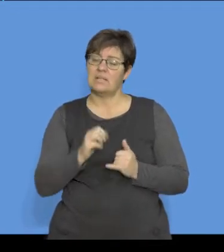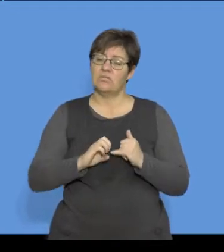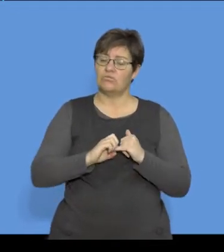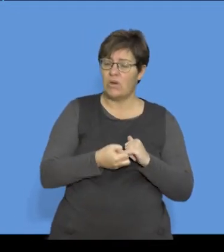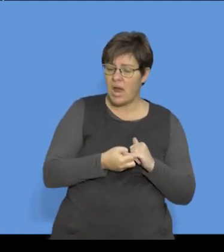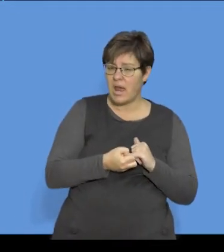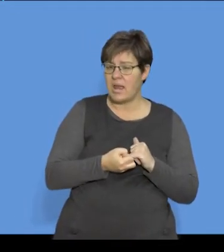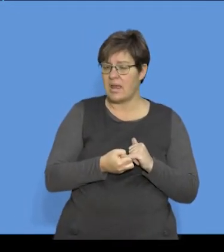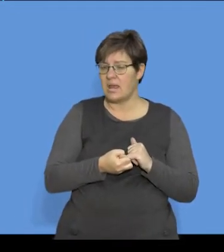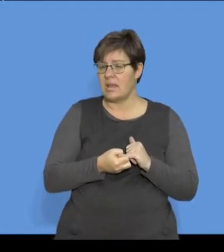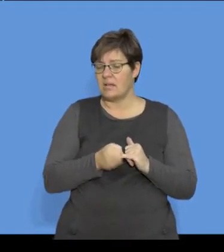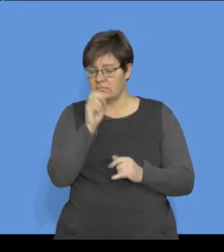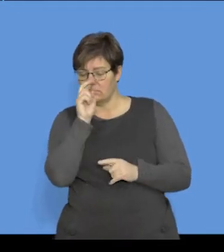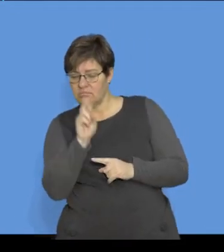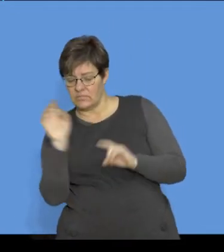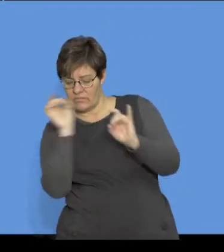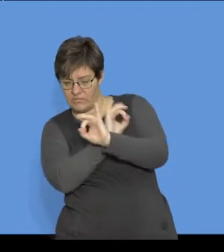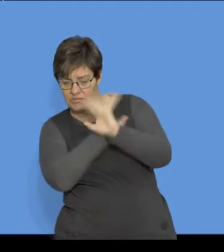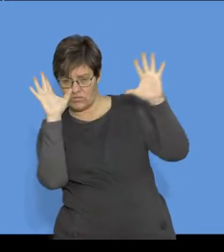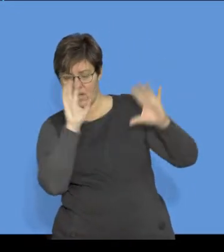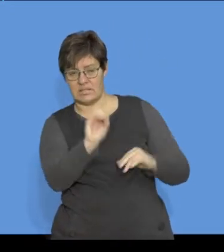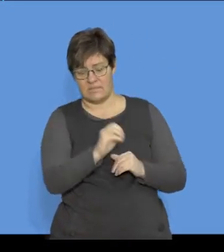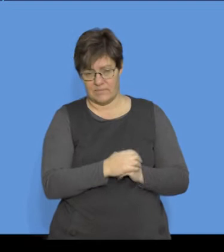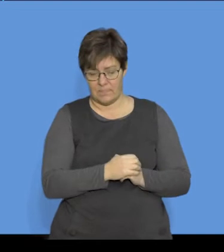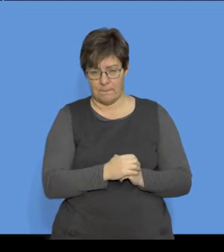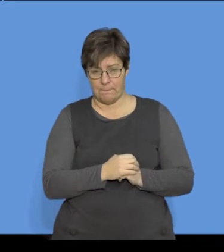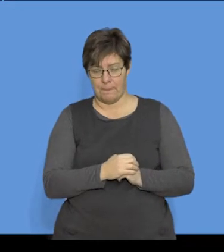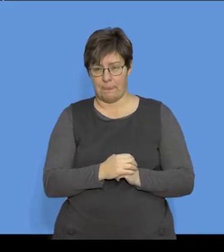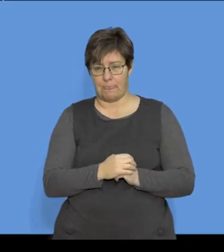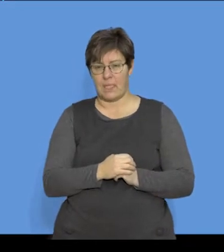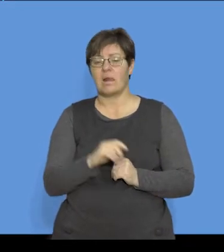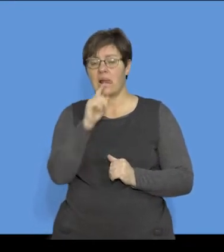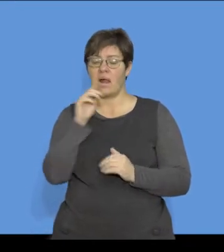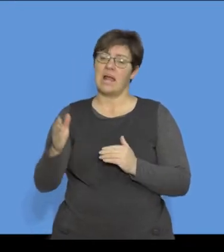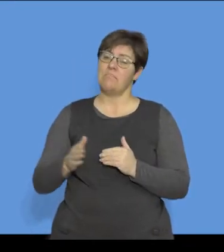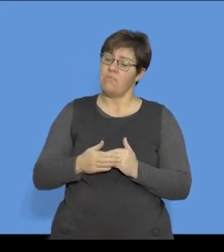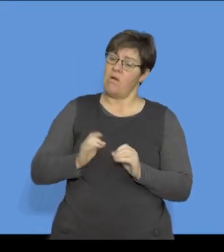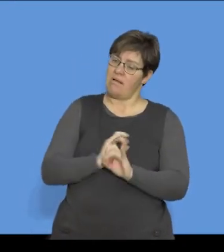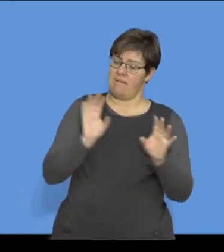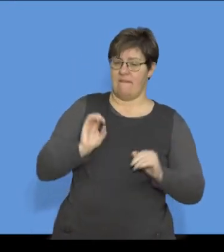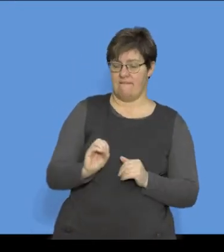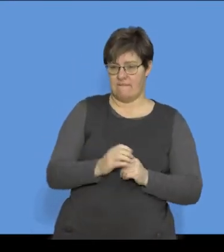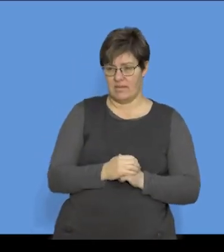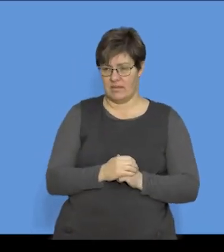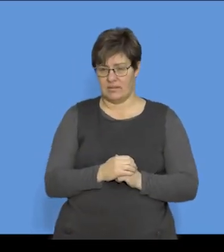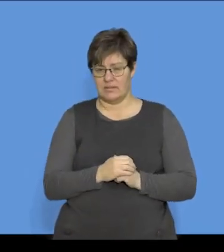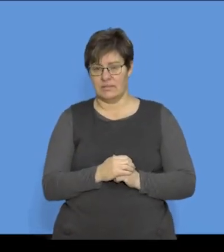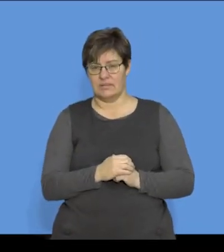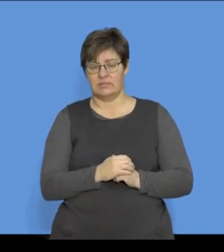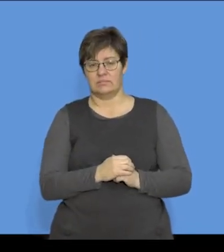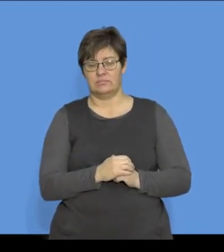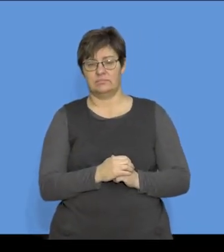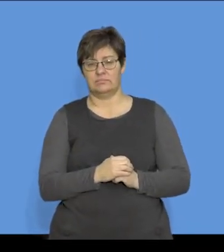sure you visualize this so that it can be more clearer to you. Now, when we